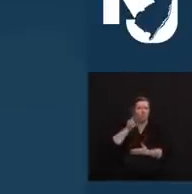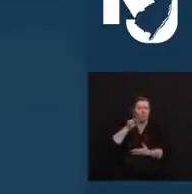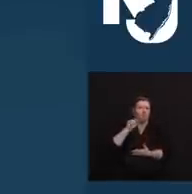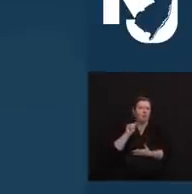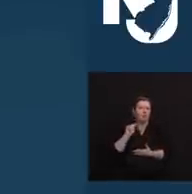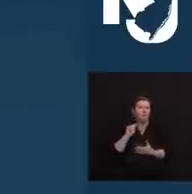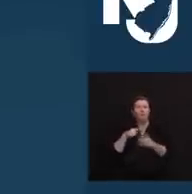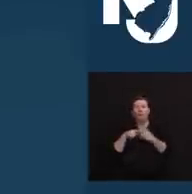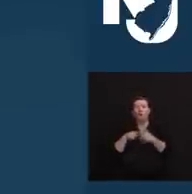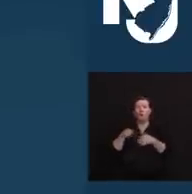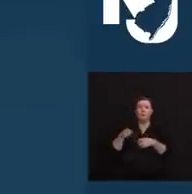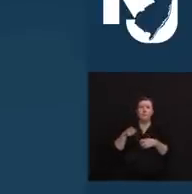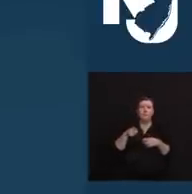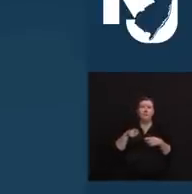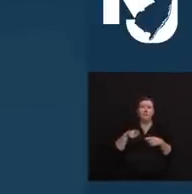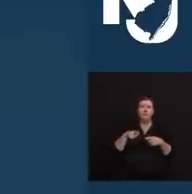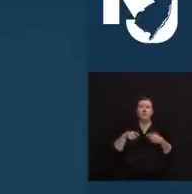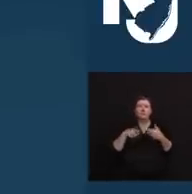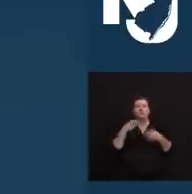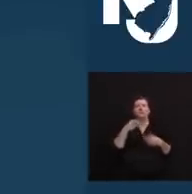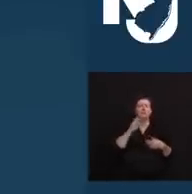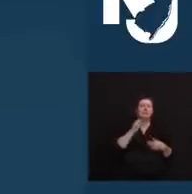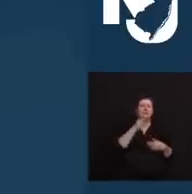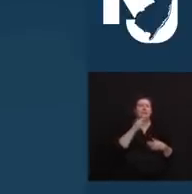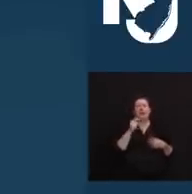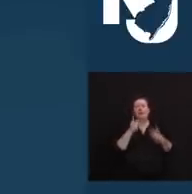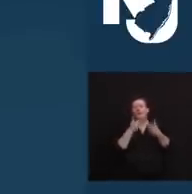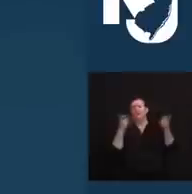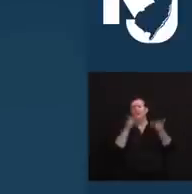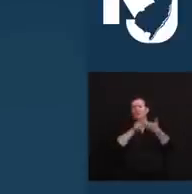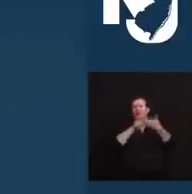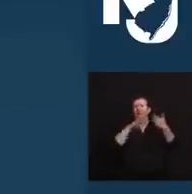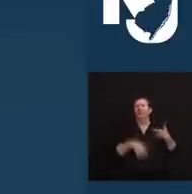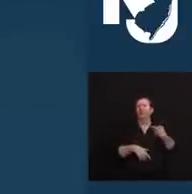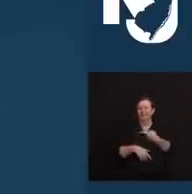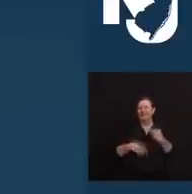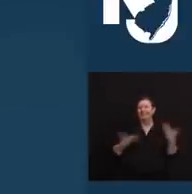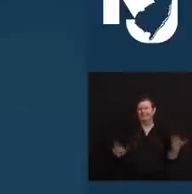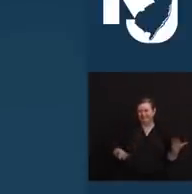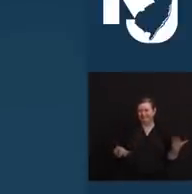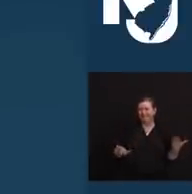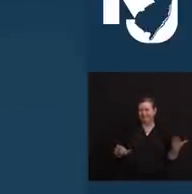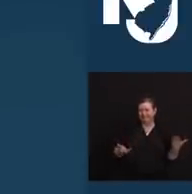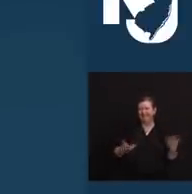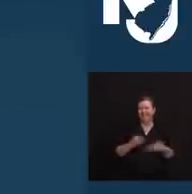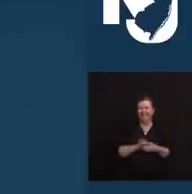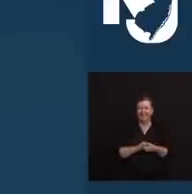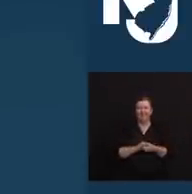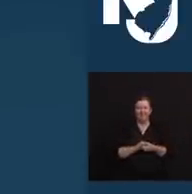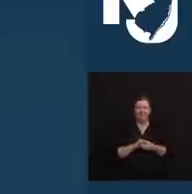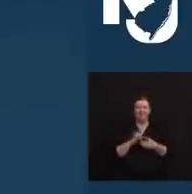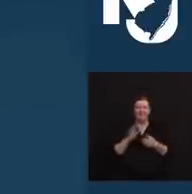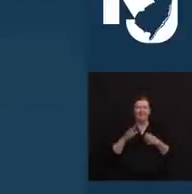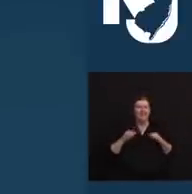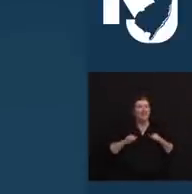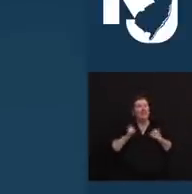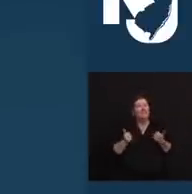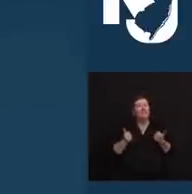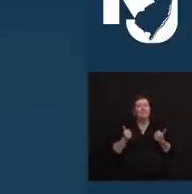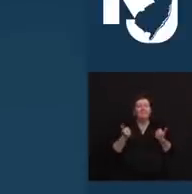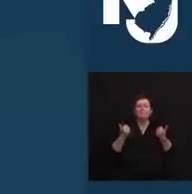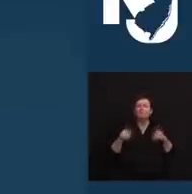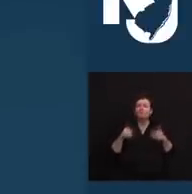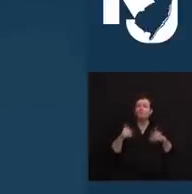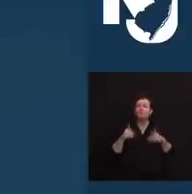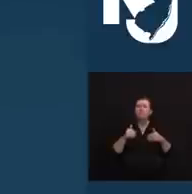And Chris was just 65 years old. But he was much, much more than just Chris the grant writer. He was a heck of a grant writer, by the way,